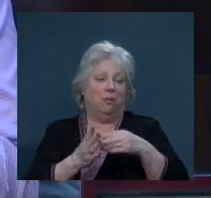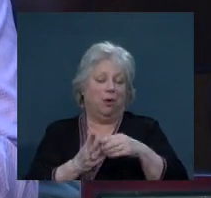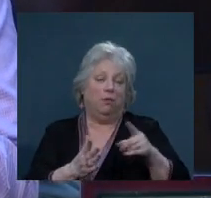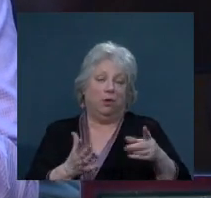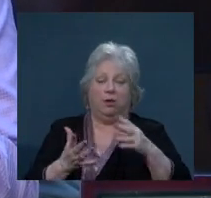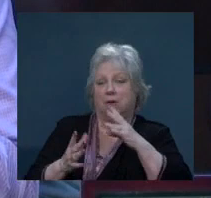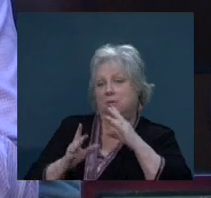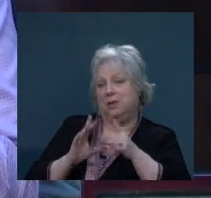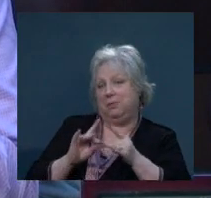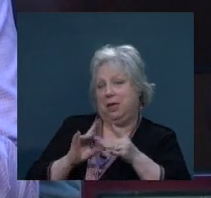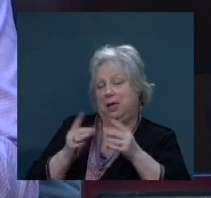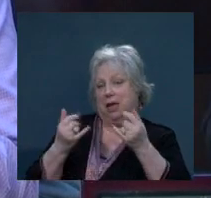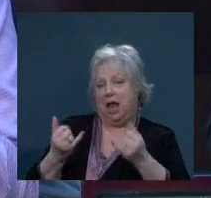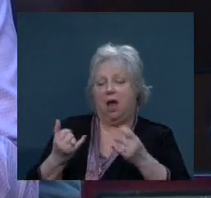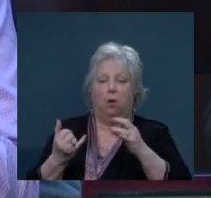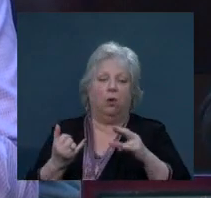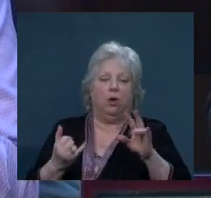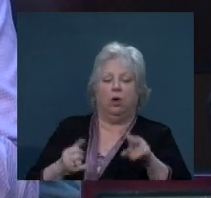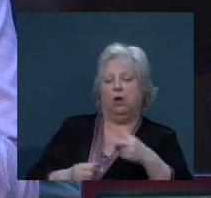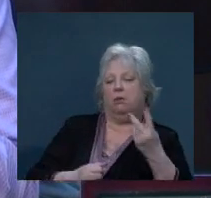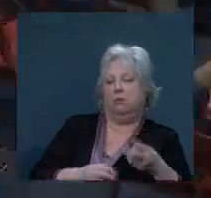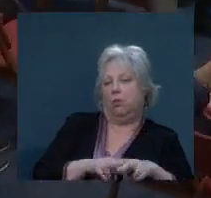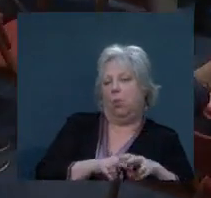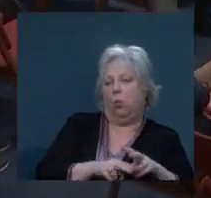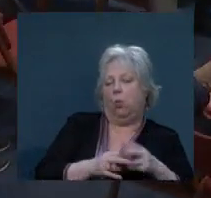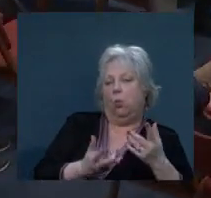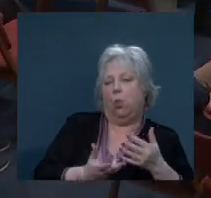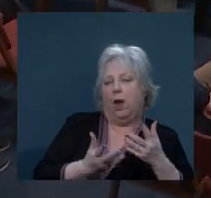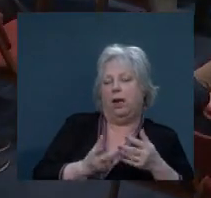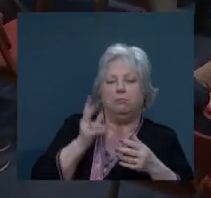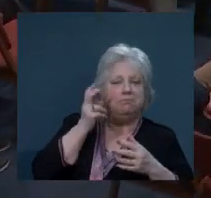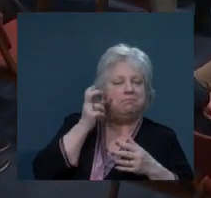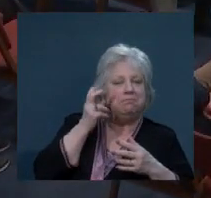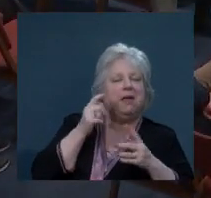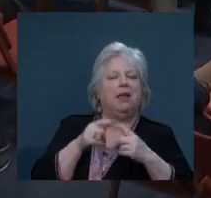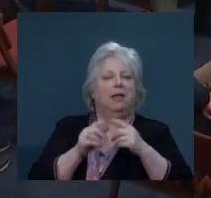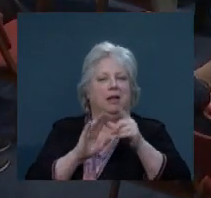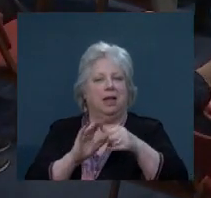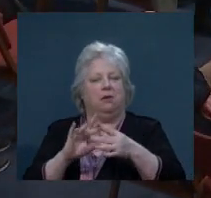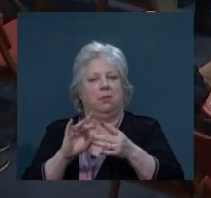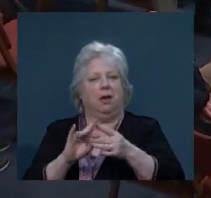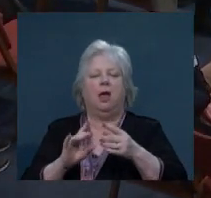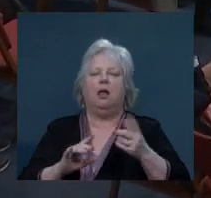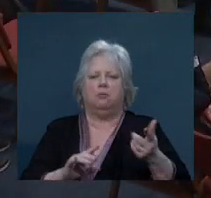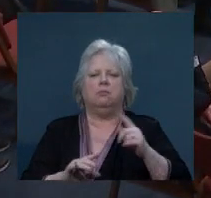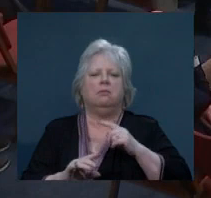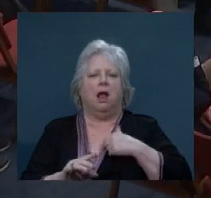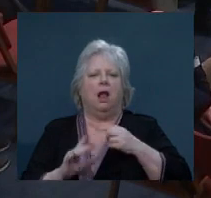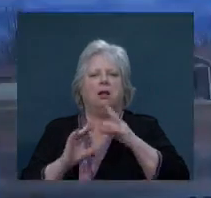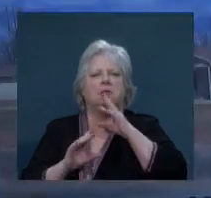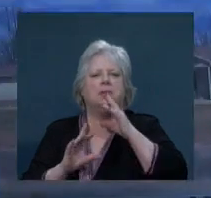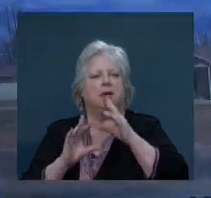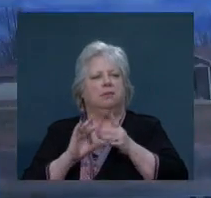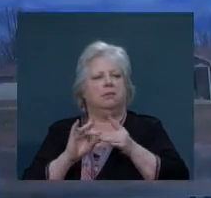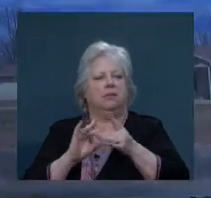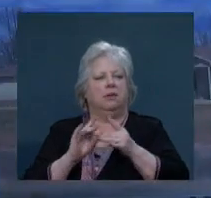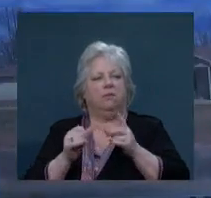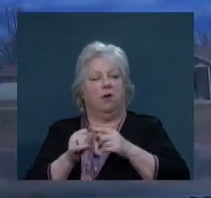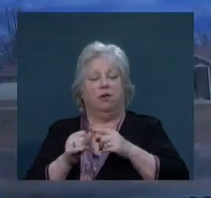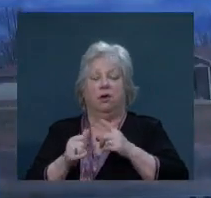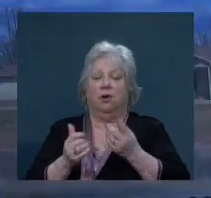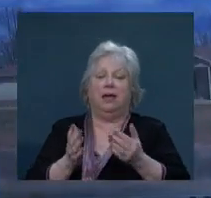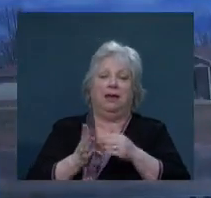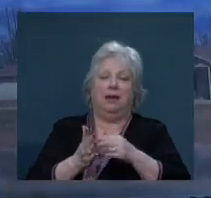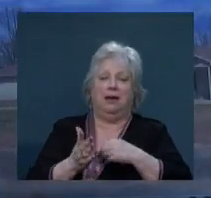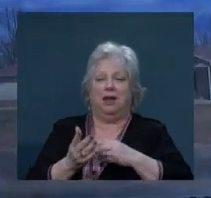speak now or you want to retort for them or both. I'll speak first. And once again, I come before